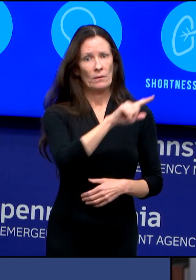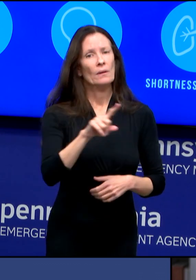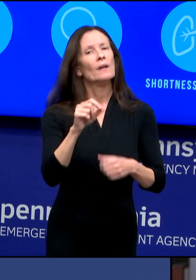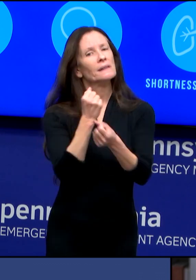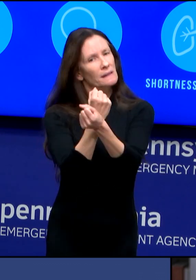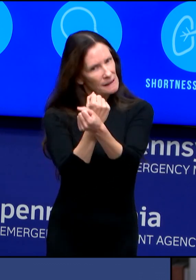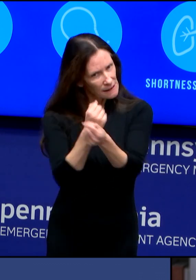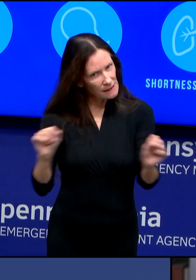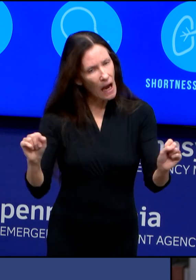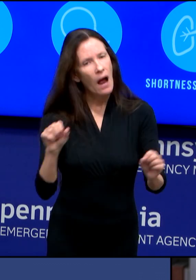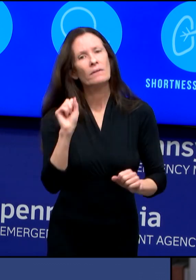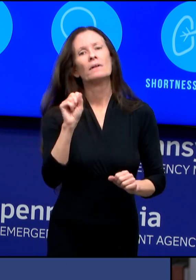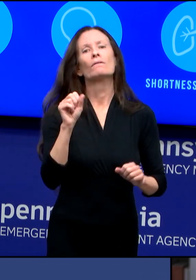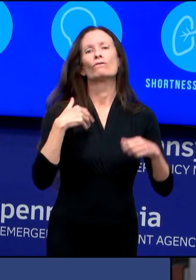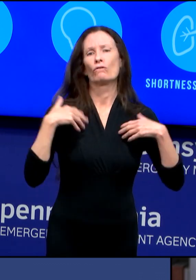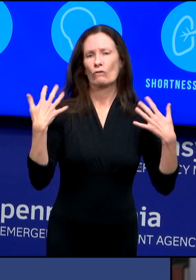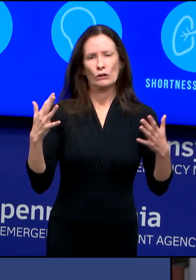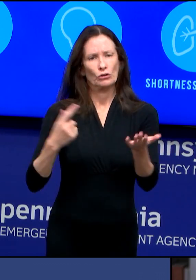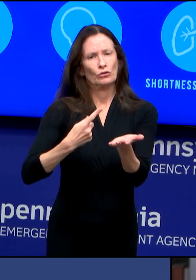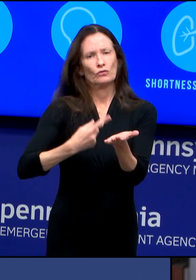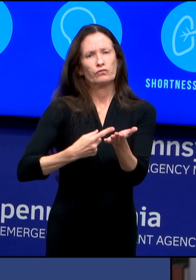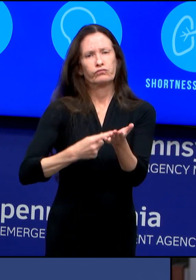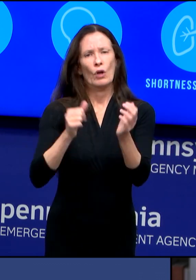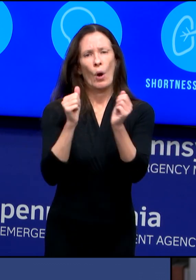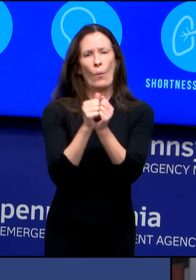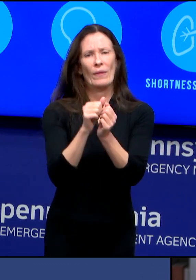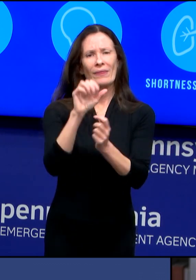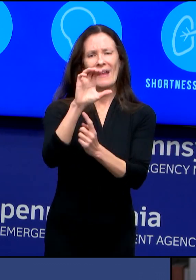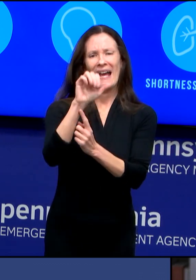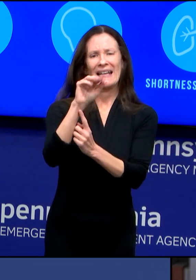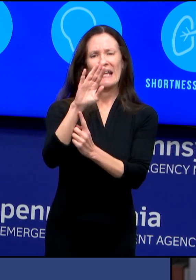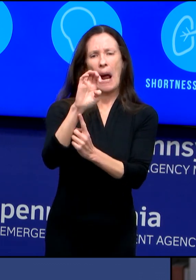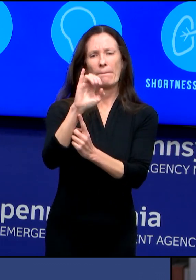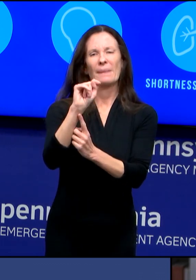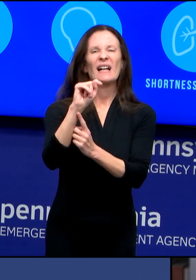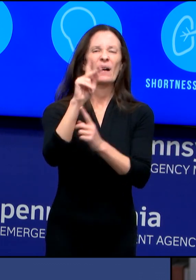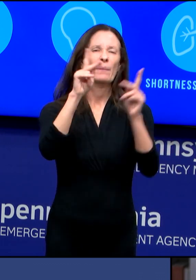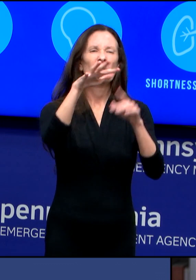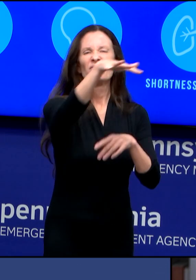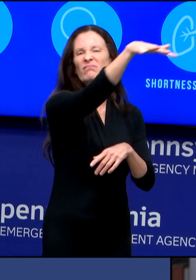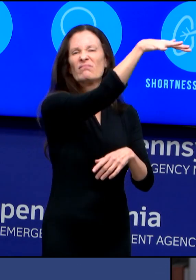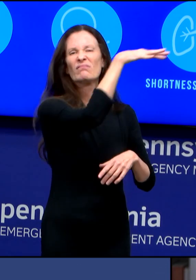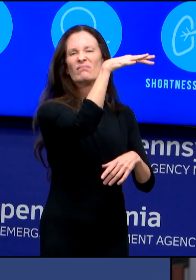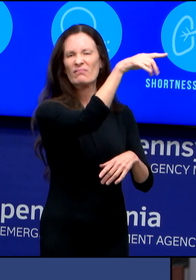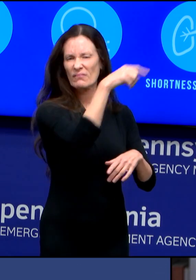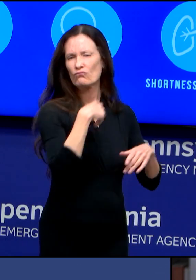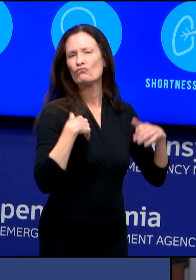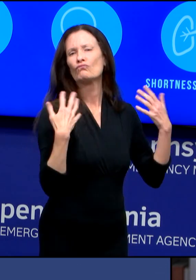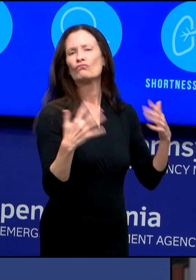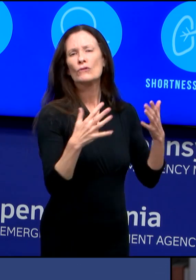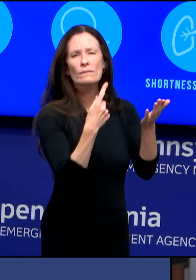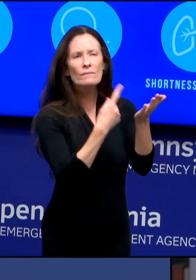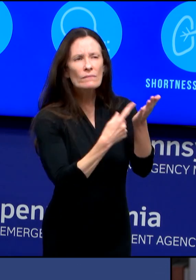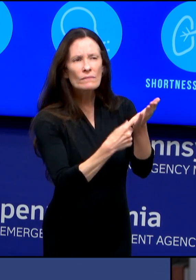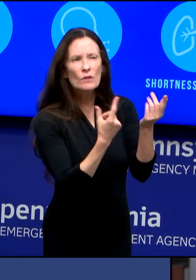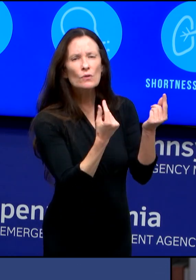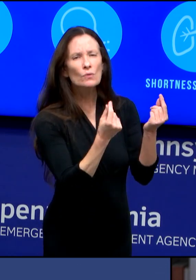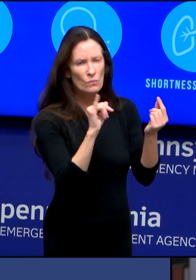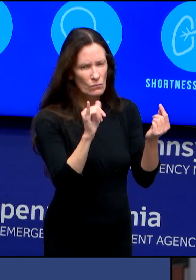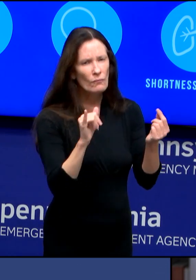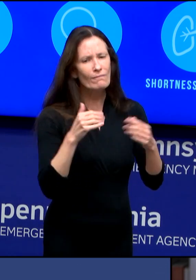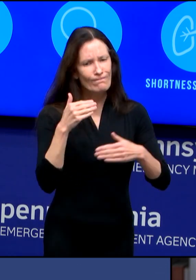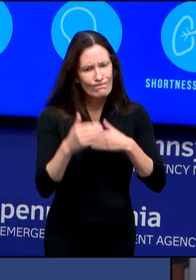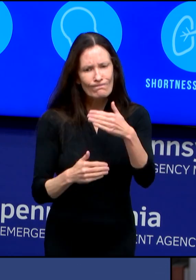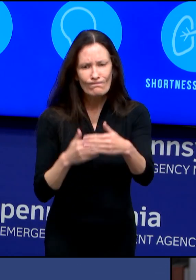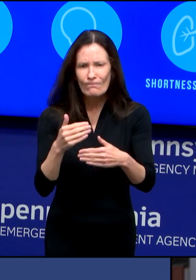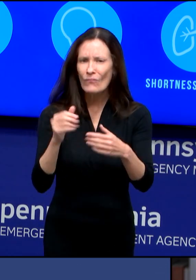and we reaffirmed the need to make sure that we're doing things to keep our employees